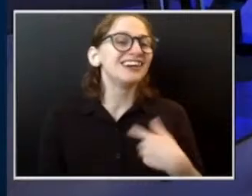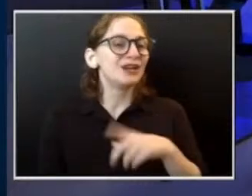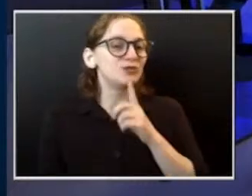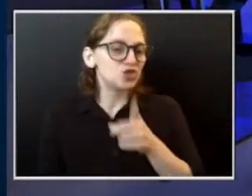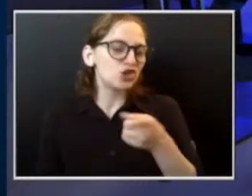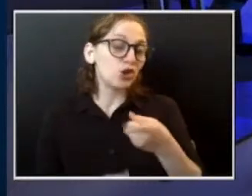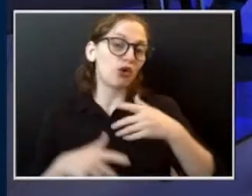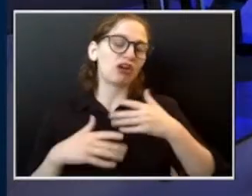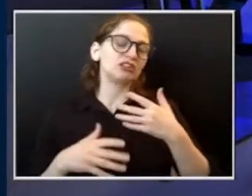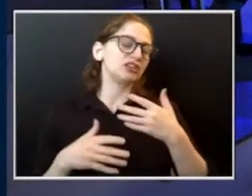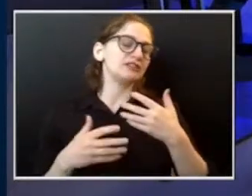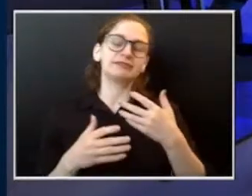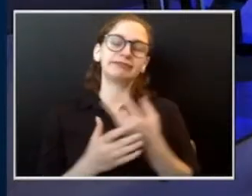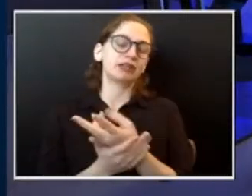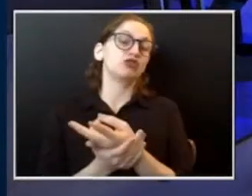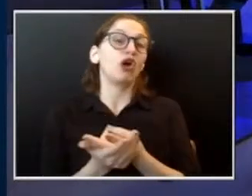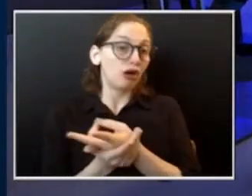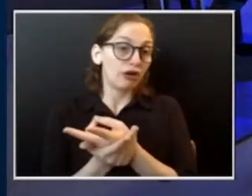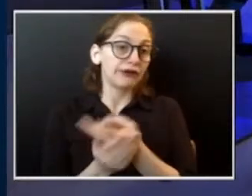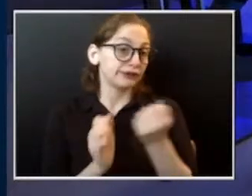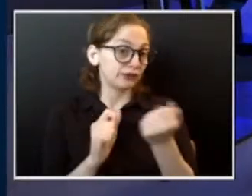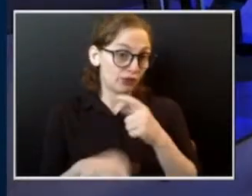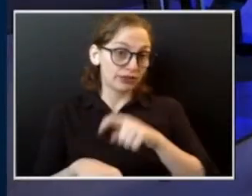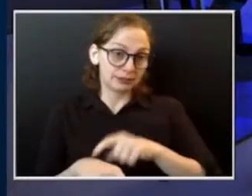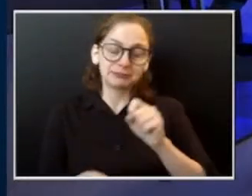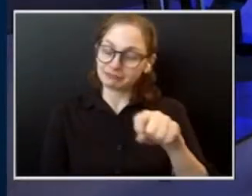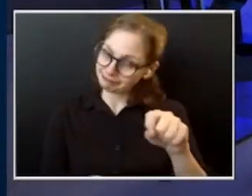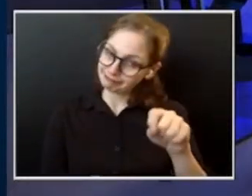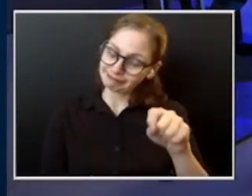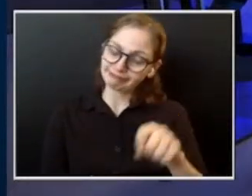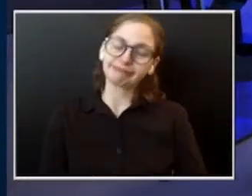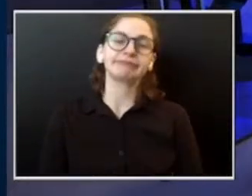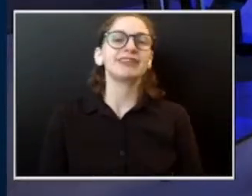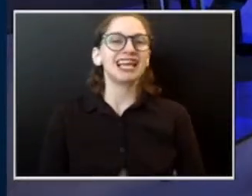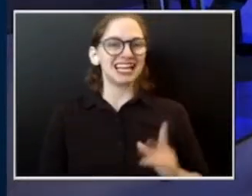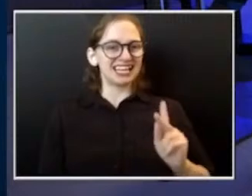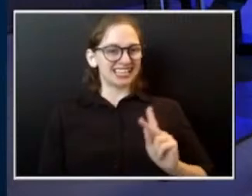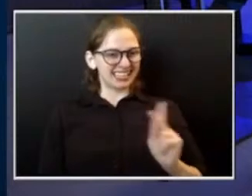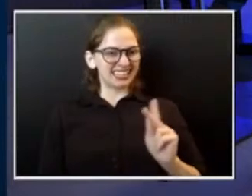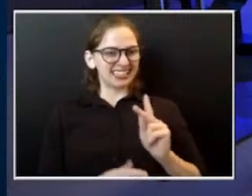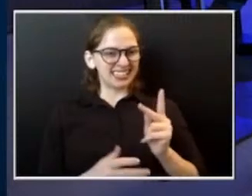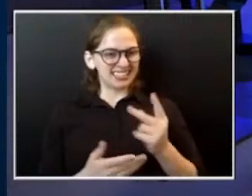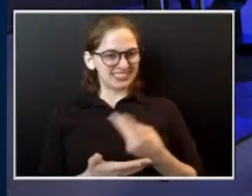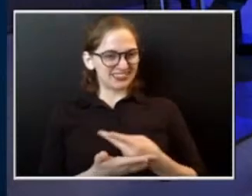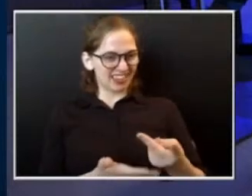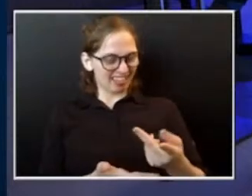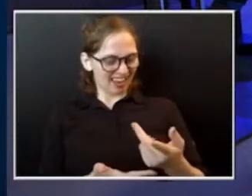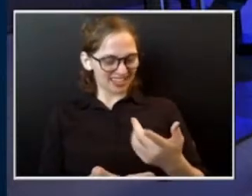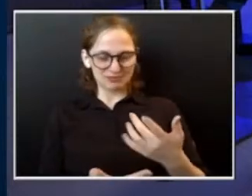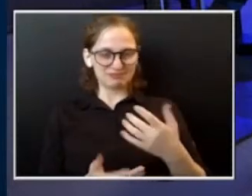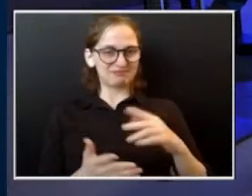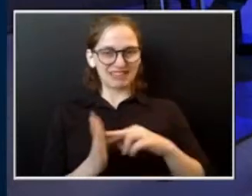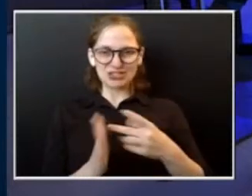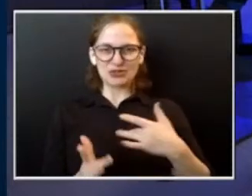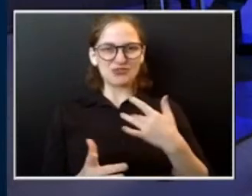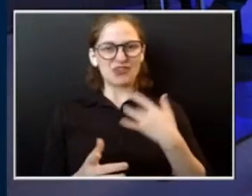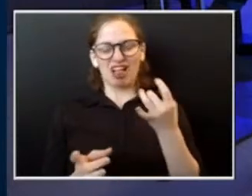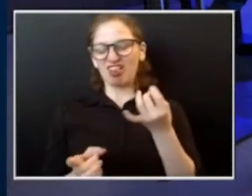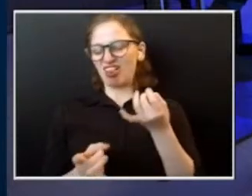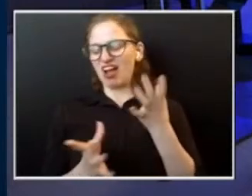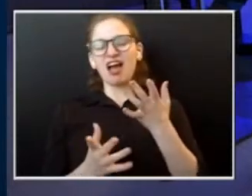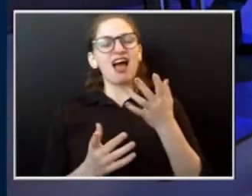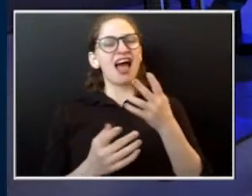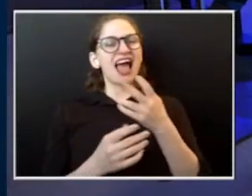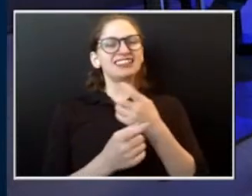very tired. Just tired. They don't feel well, and you get all these kind of poisons building up inside of you, so you just feel sick all the time.